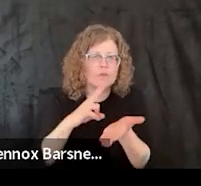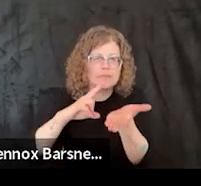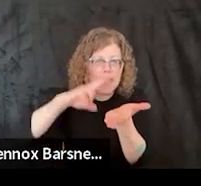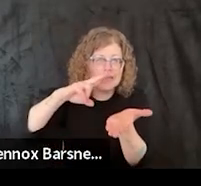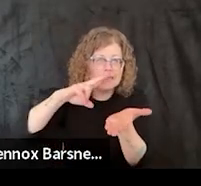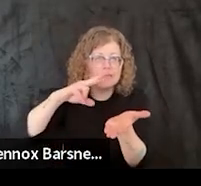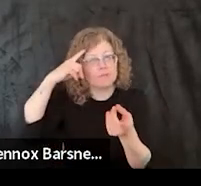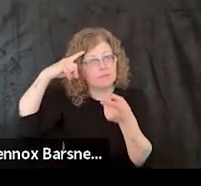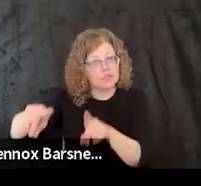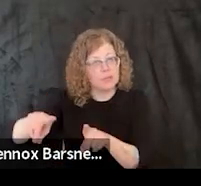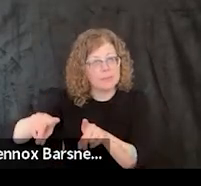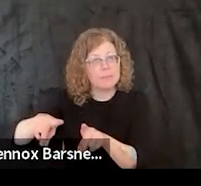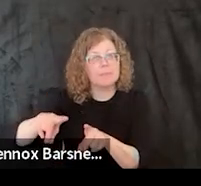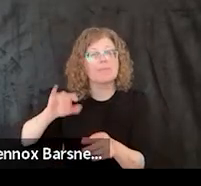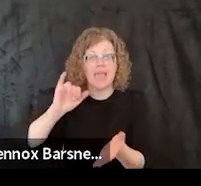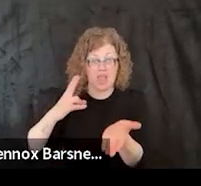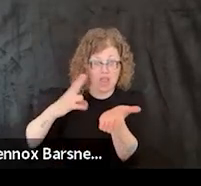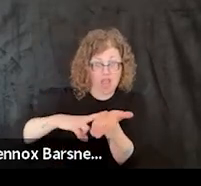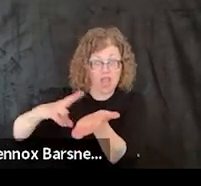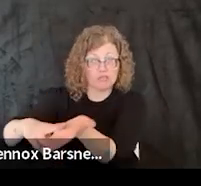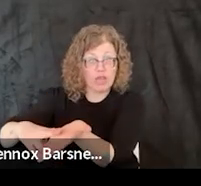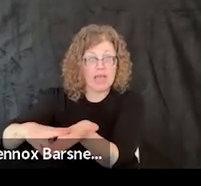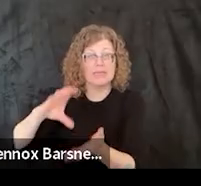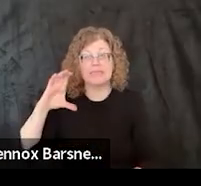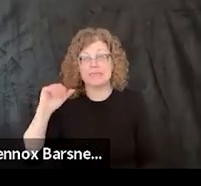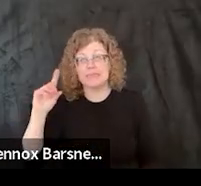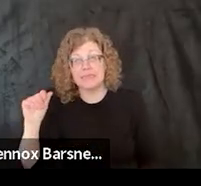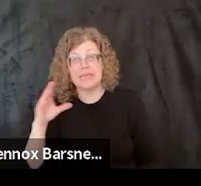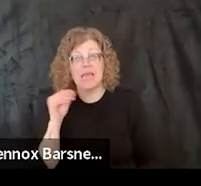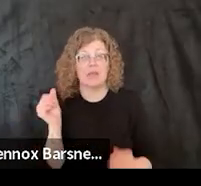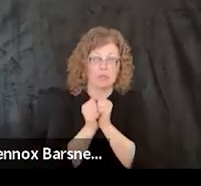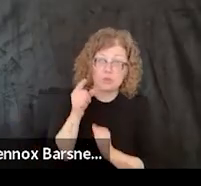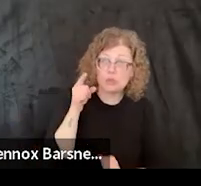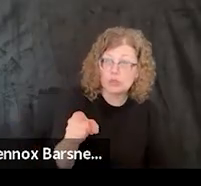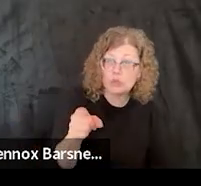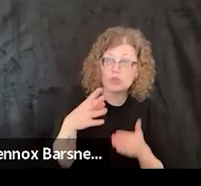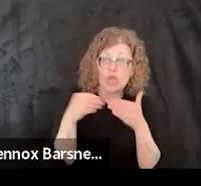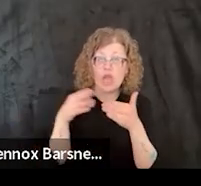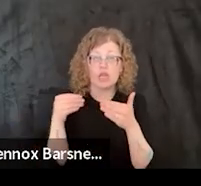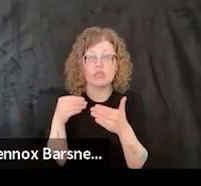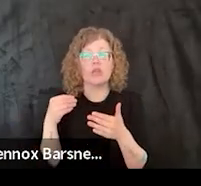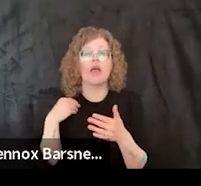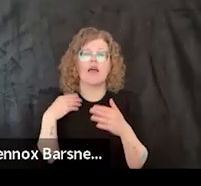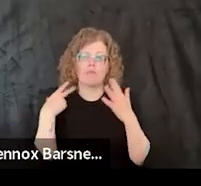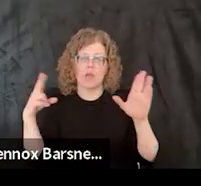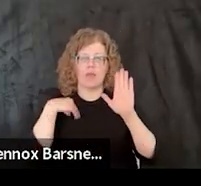which is a contract between CADA and the grantee, which outlines the terms and conditions of receiving a grant.